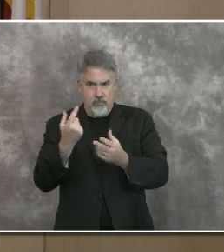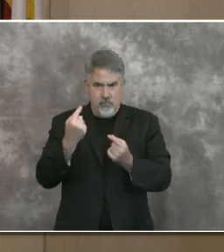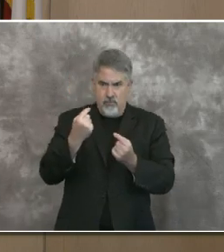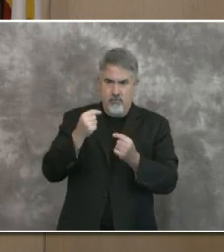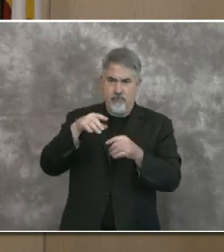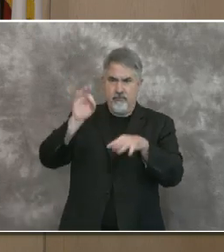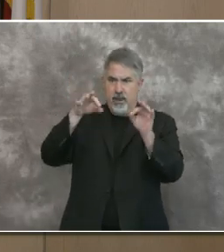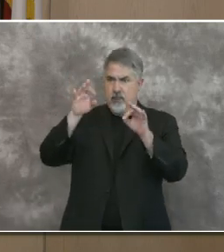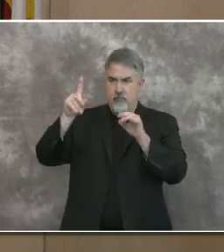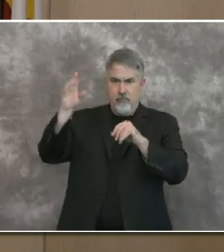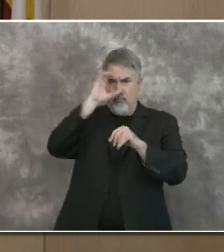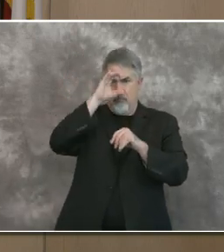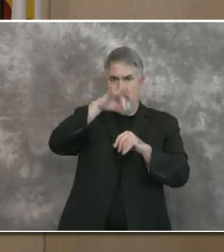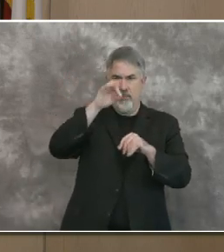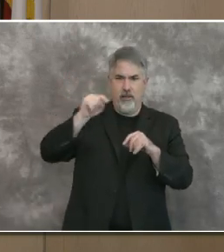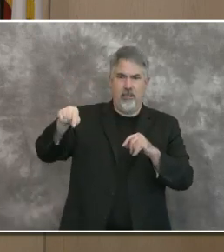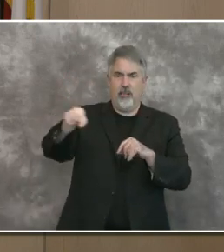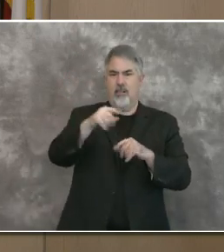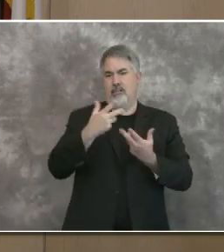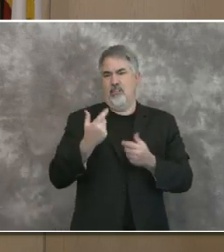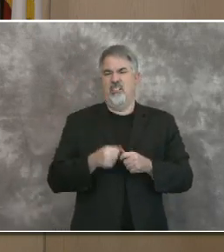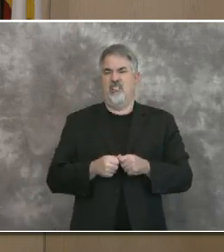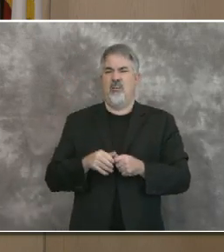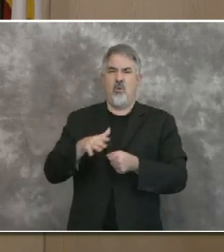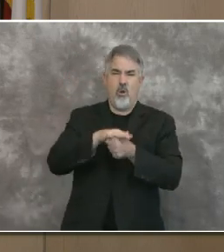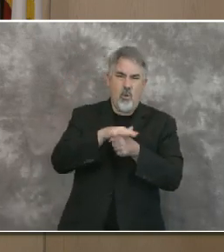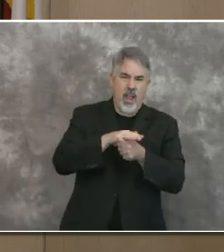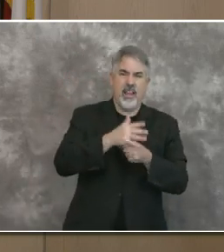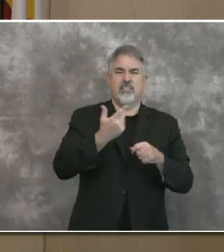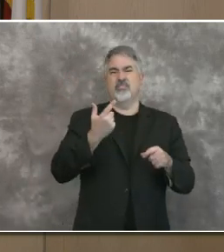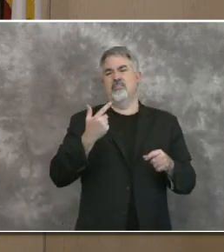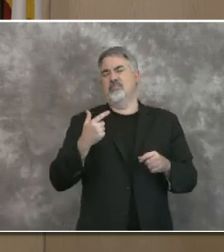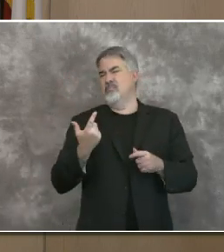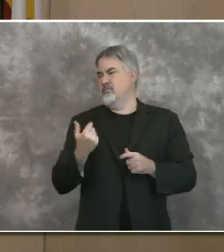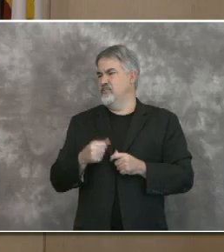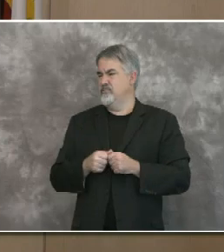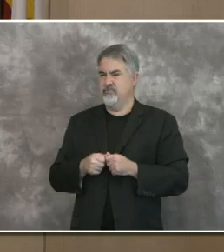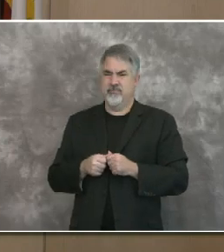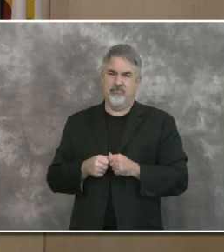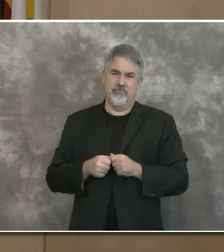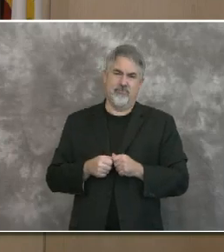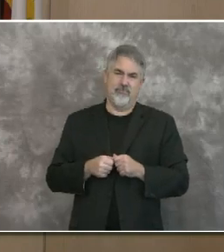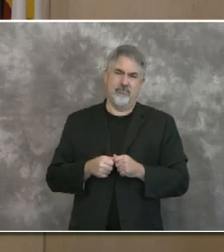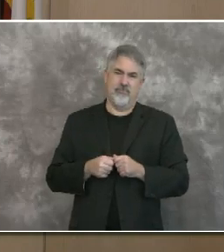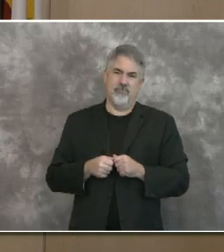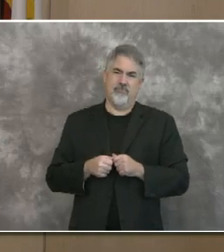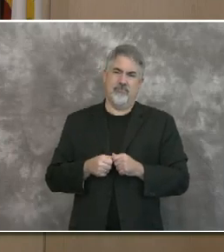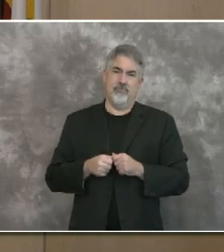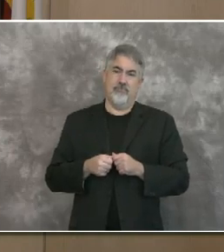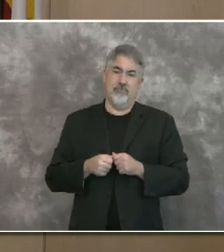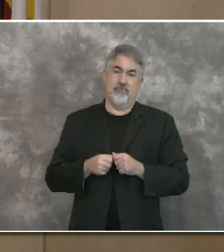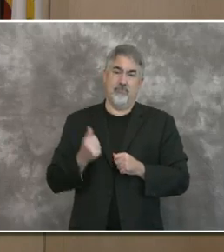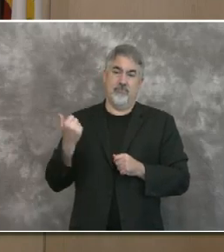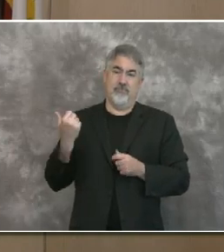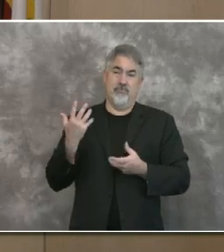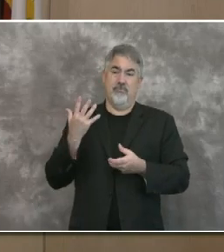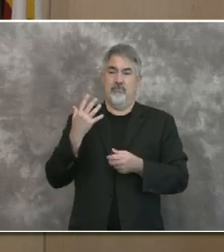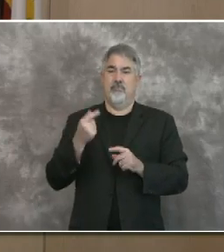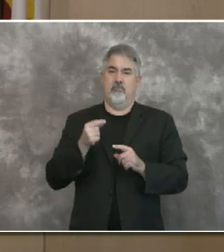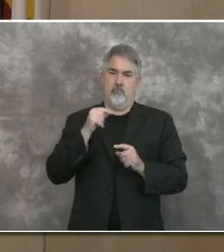people or locate individuals as a part of the entire contact tracing effort.